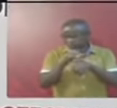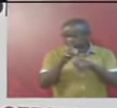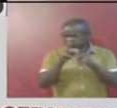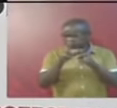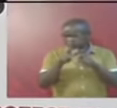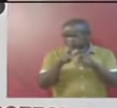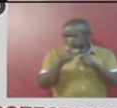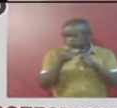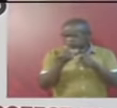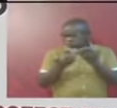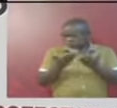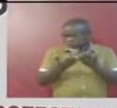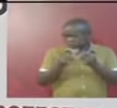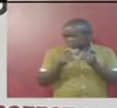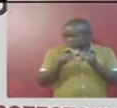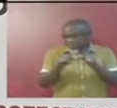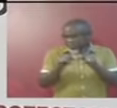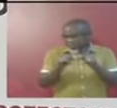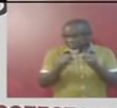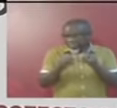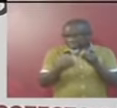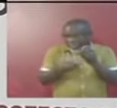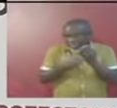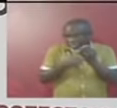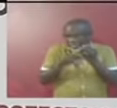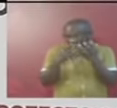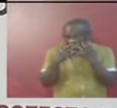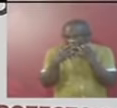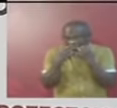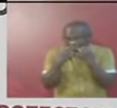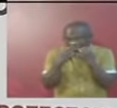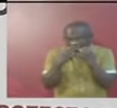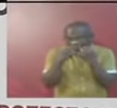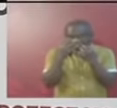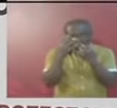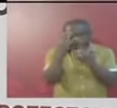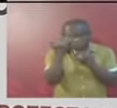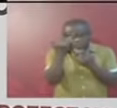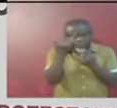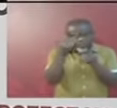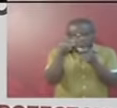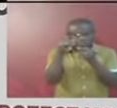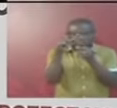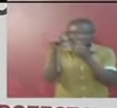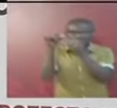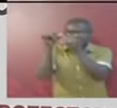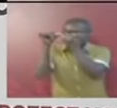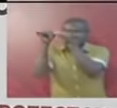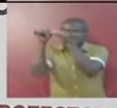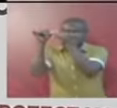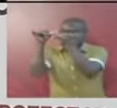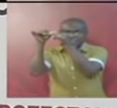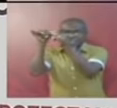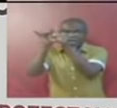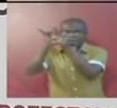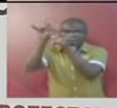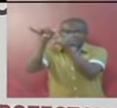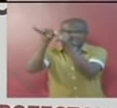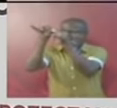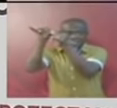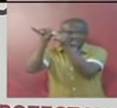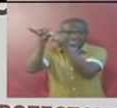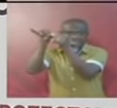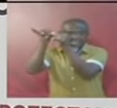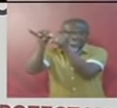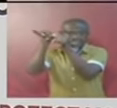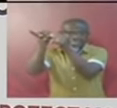increasingly anxious because they're stranded abroad somewhere and can't return home. Well, I mean, the management of anxiety is the